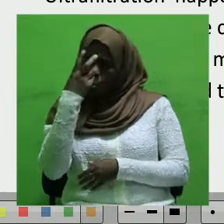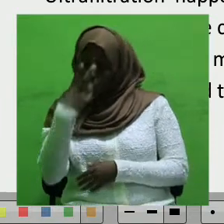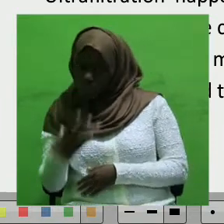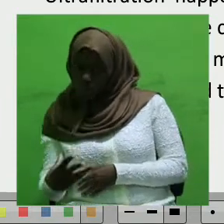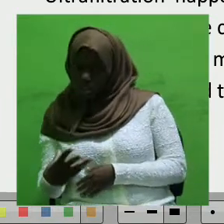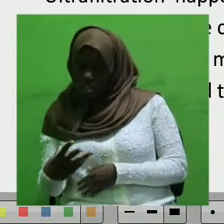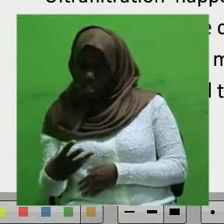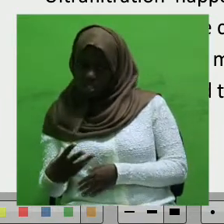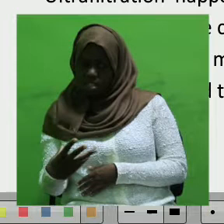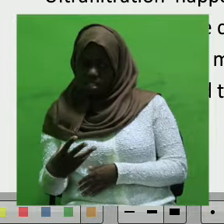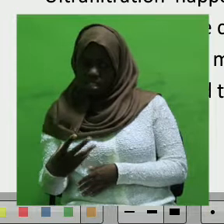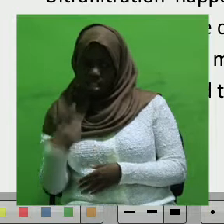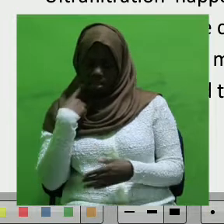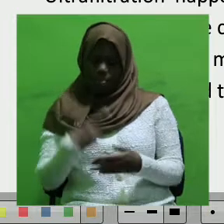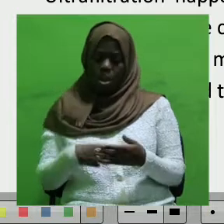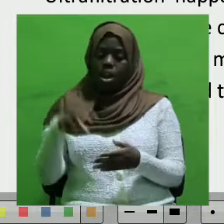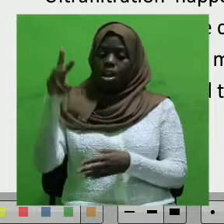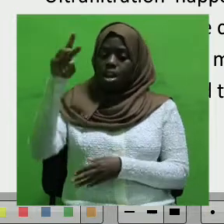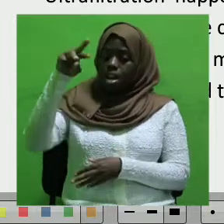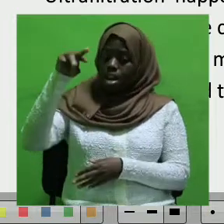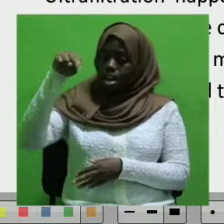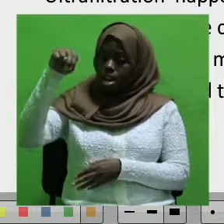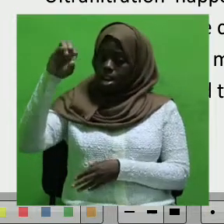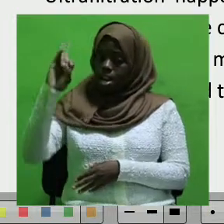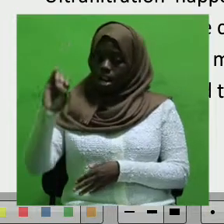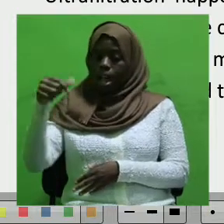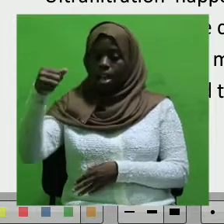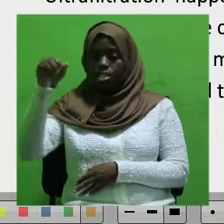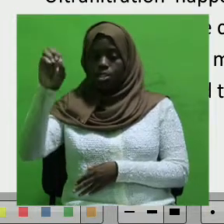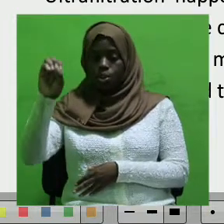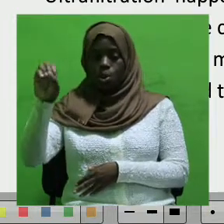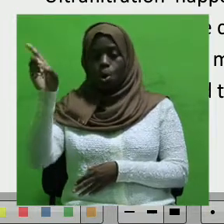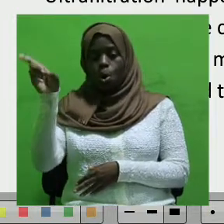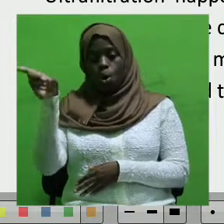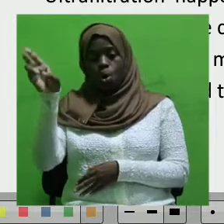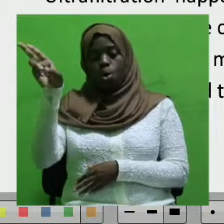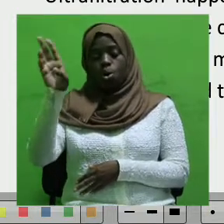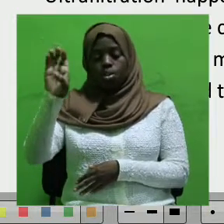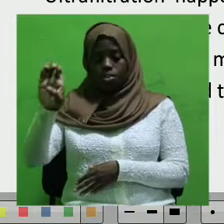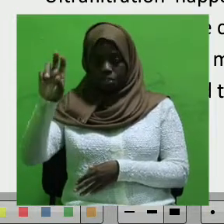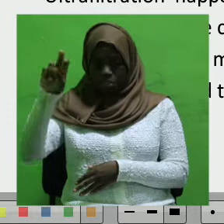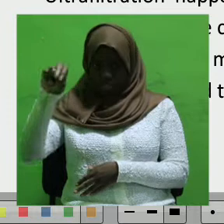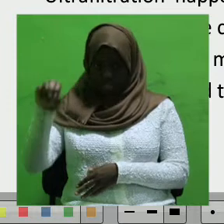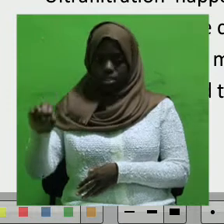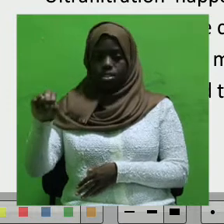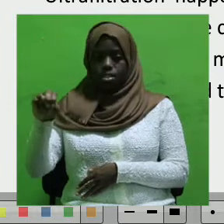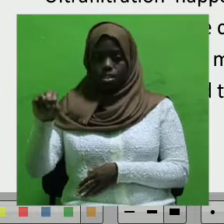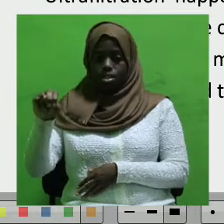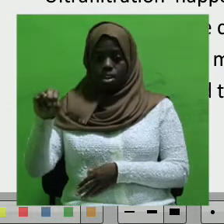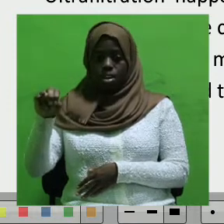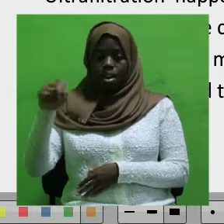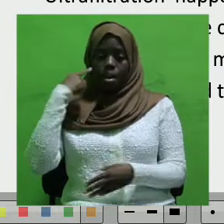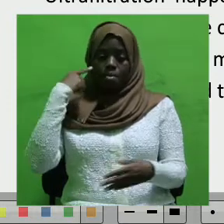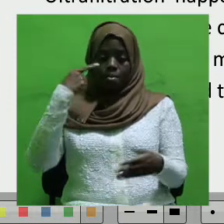So the wastes can be also nitrogenous, that is, they have a nitrogen base, such